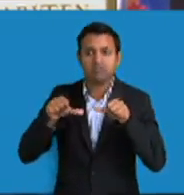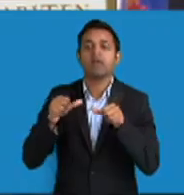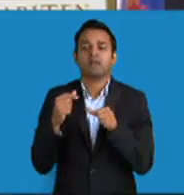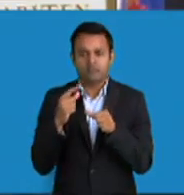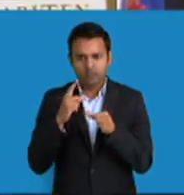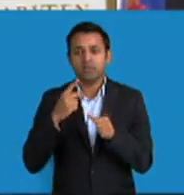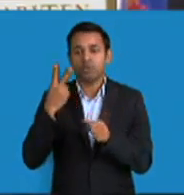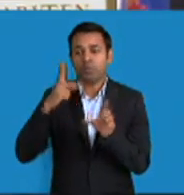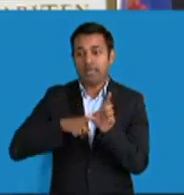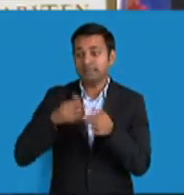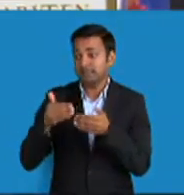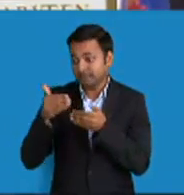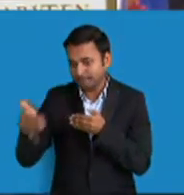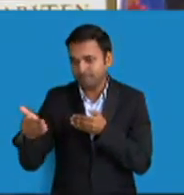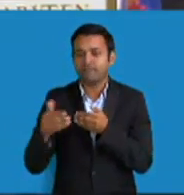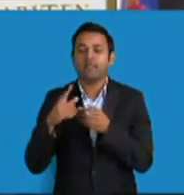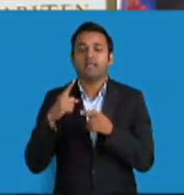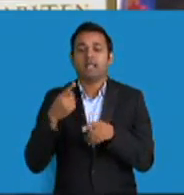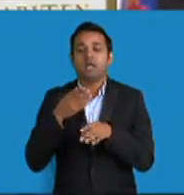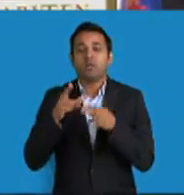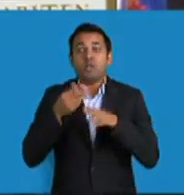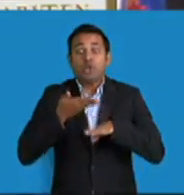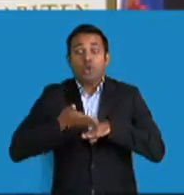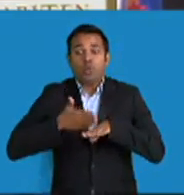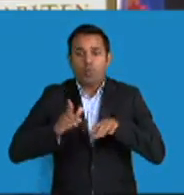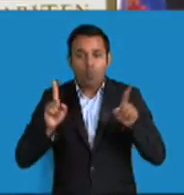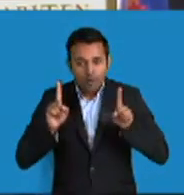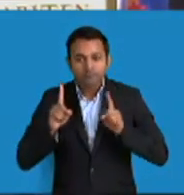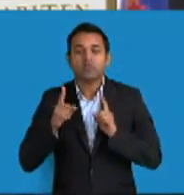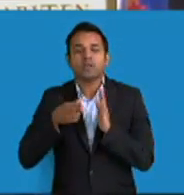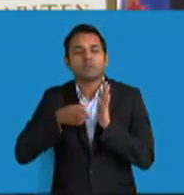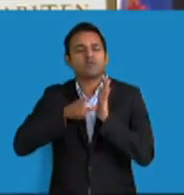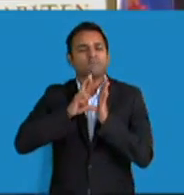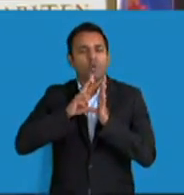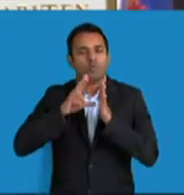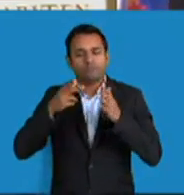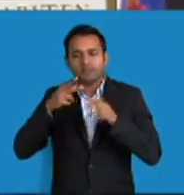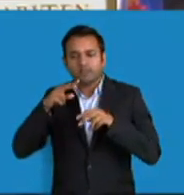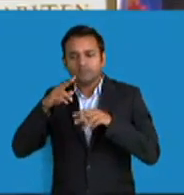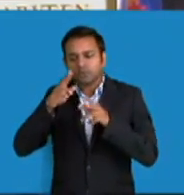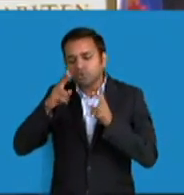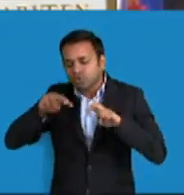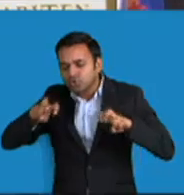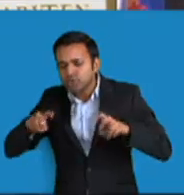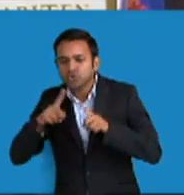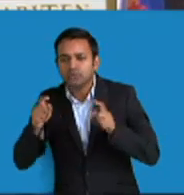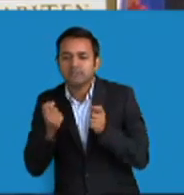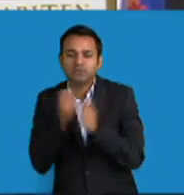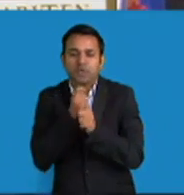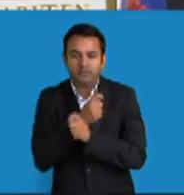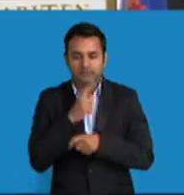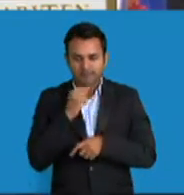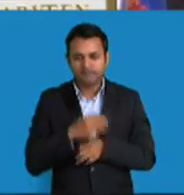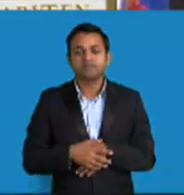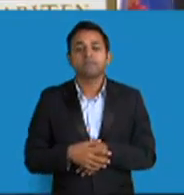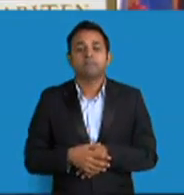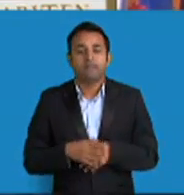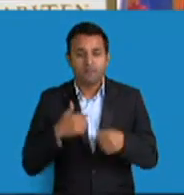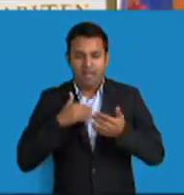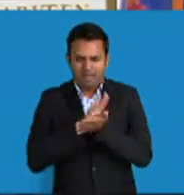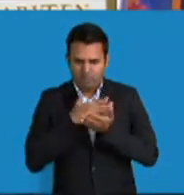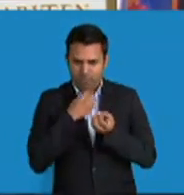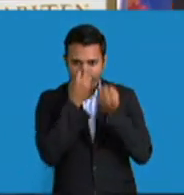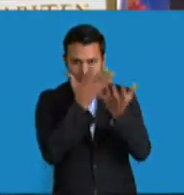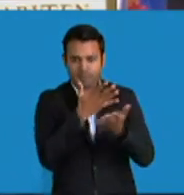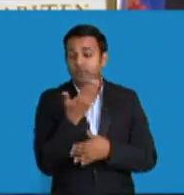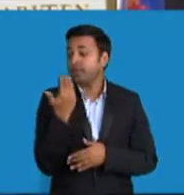new reforms would be good. Madam Speaker, I'm happy to inform the House today that over the last 2